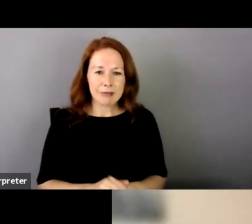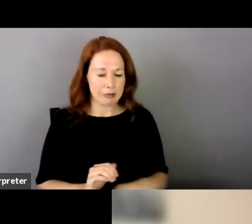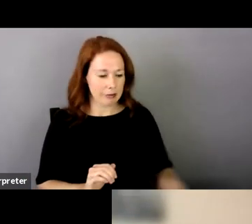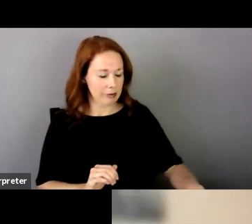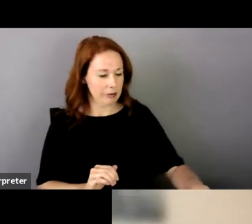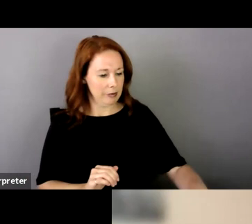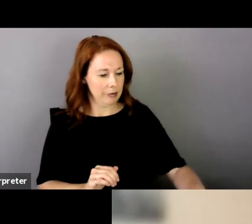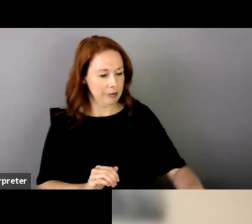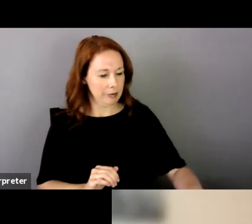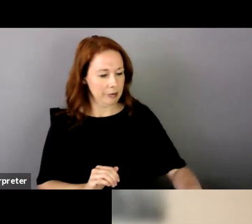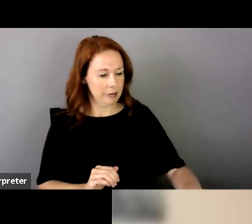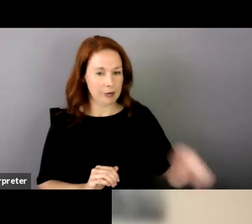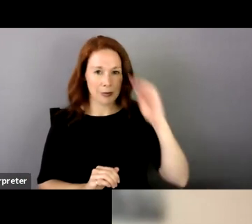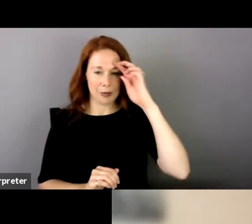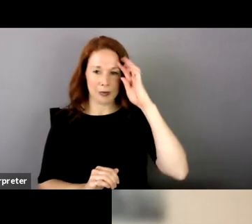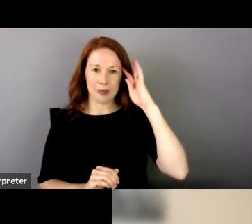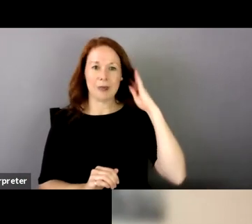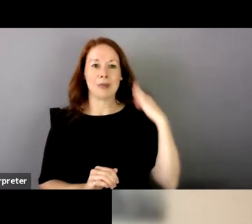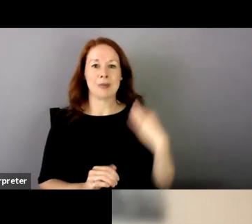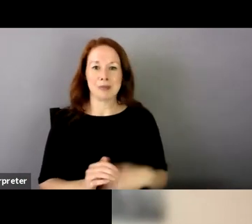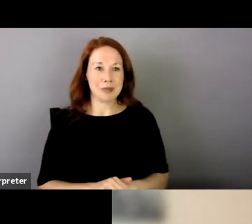Let me try to get that back.